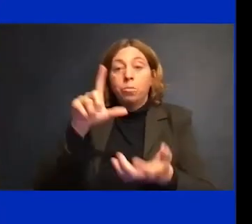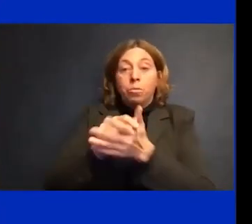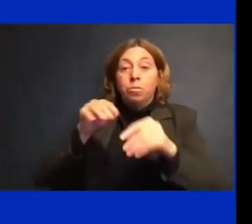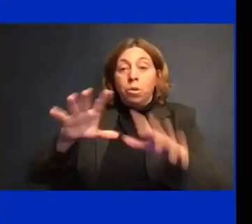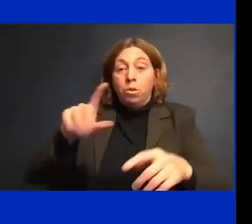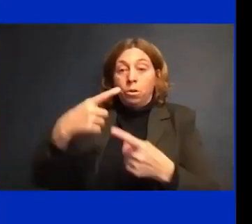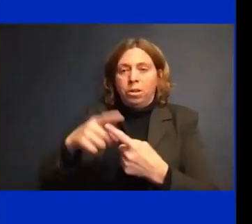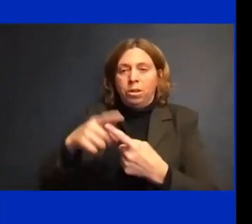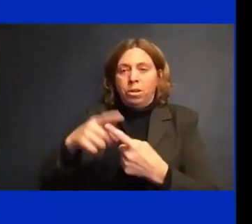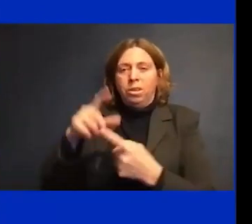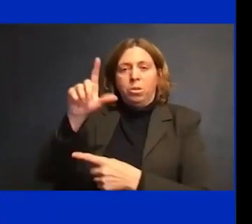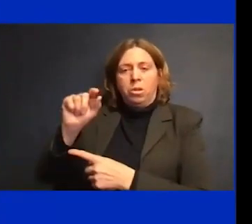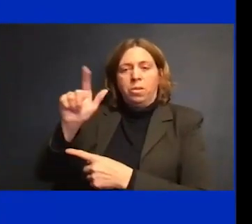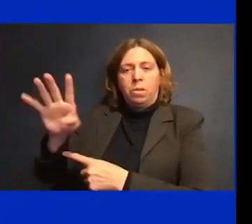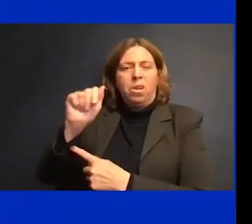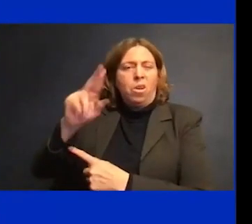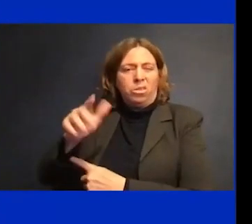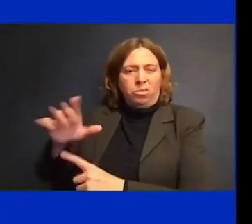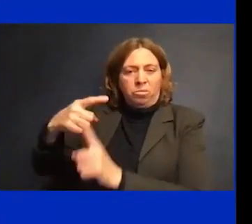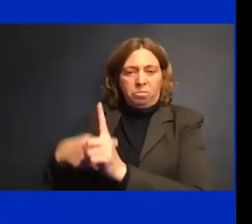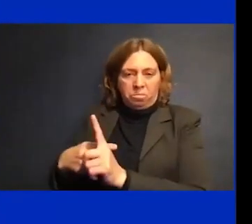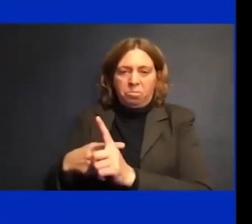is expected to be completed in August 2024.